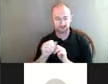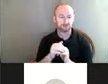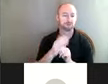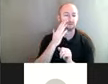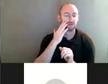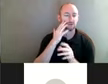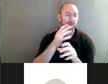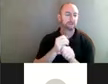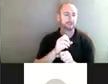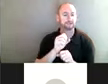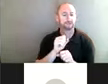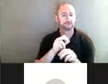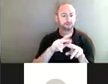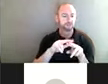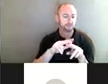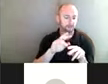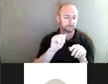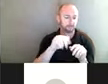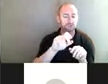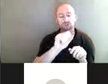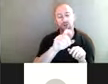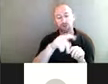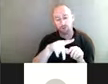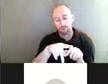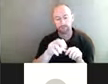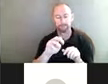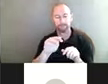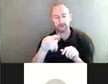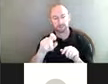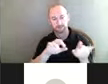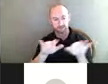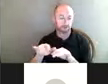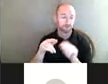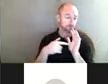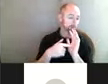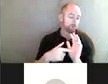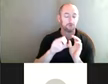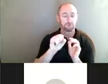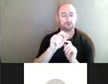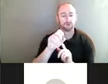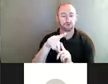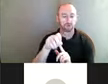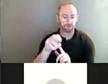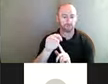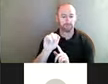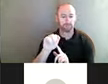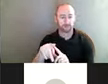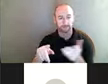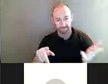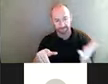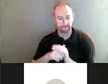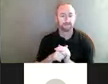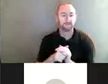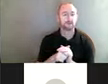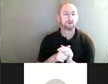to get the slope maps, the curvature maps, and the roughness maps. This right here is just showing a slope map and how I